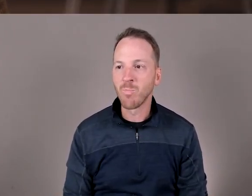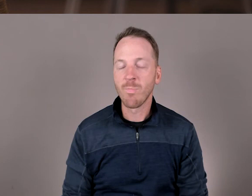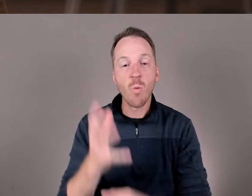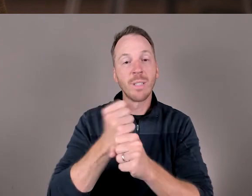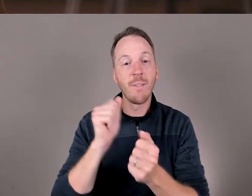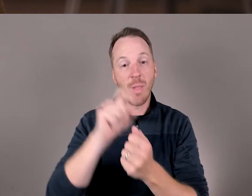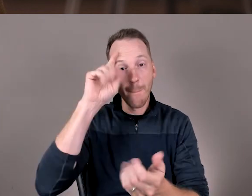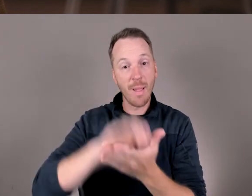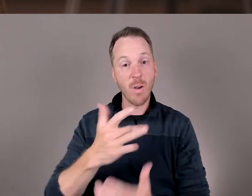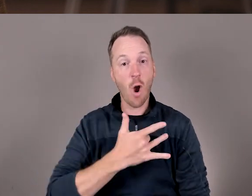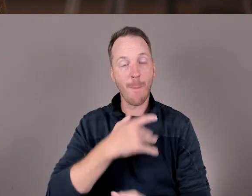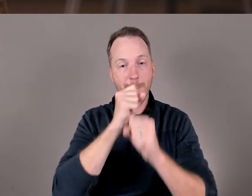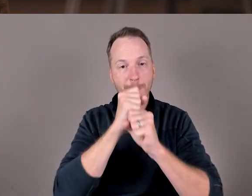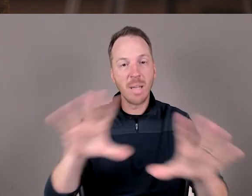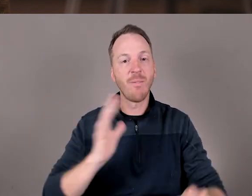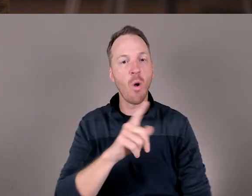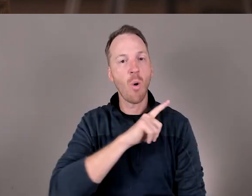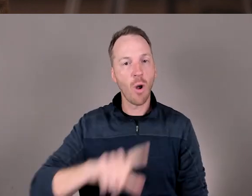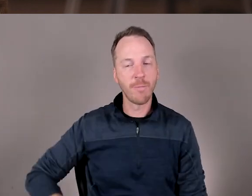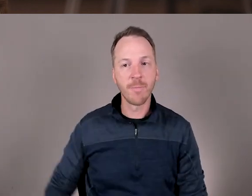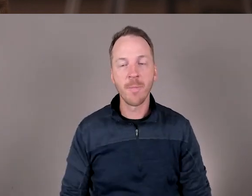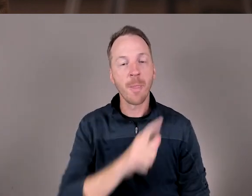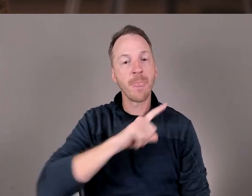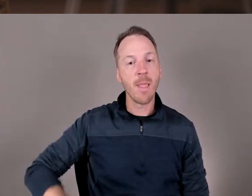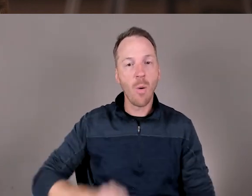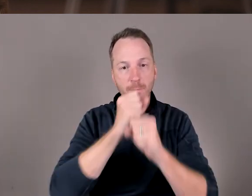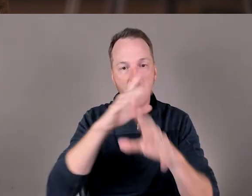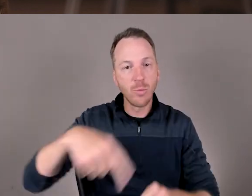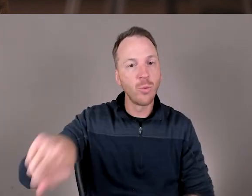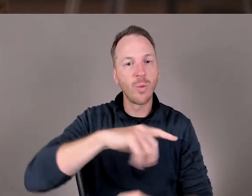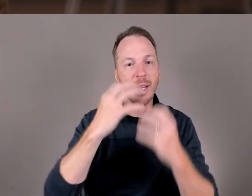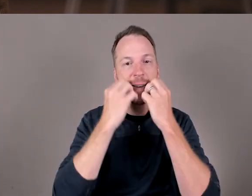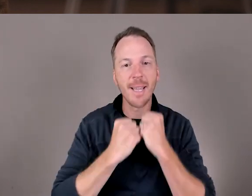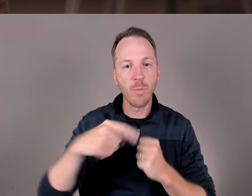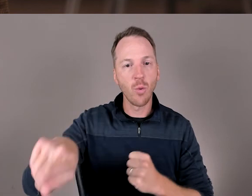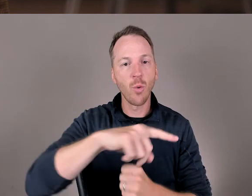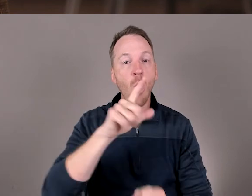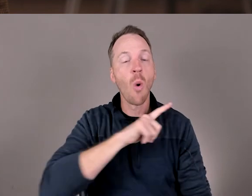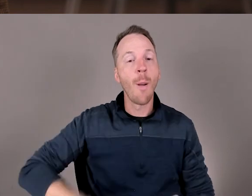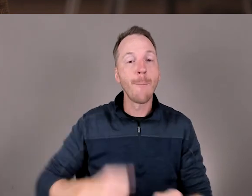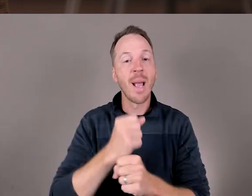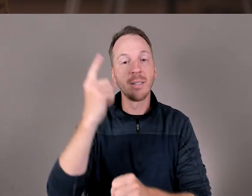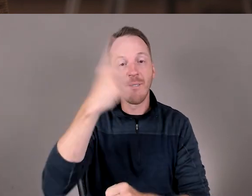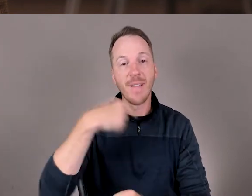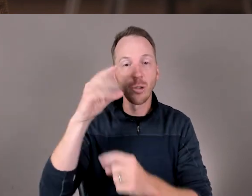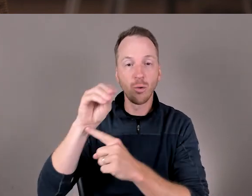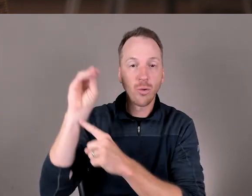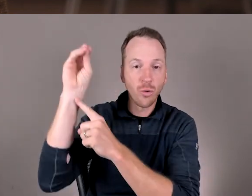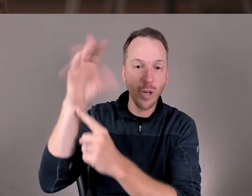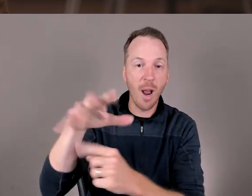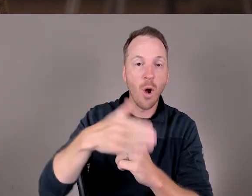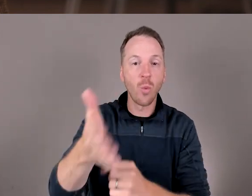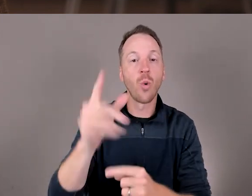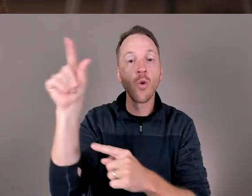Receive with a believing heart the blessing of our Lord. The Lord bless you and keep you. The Lord make his face shine on you and be gracious